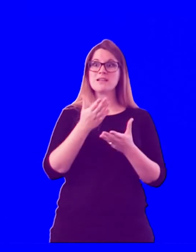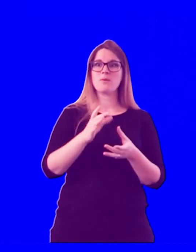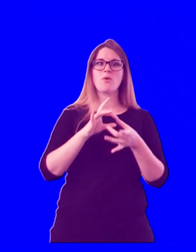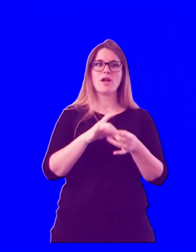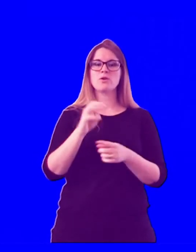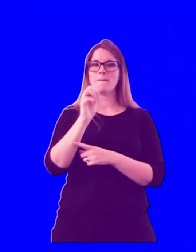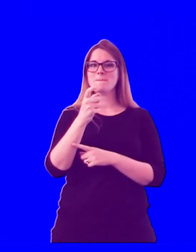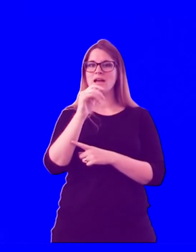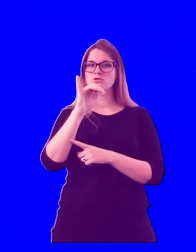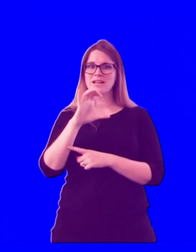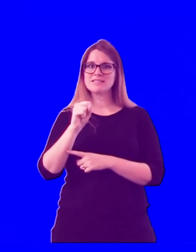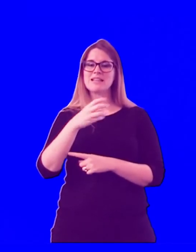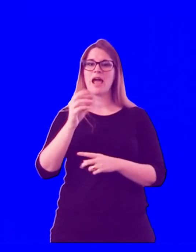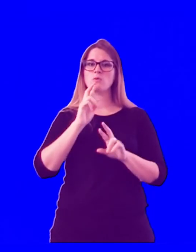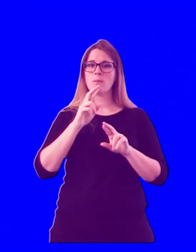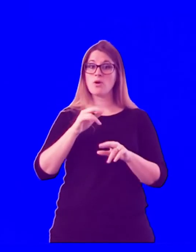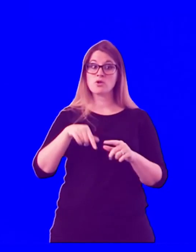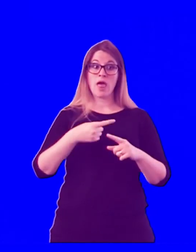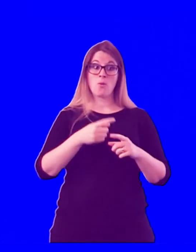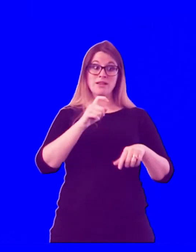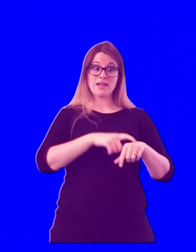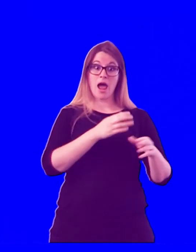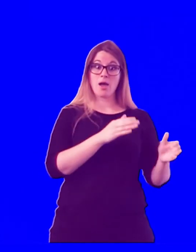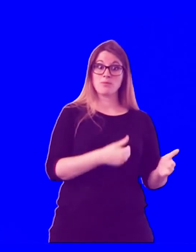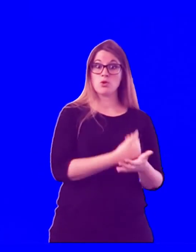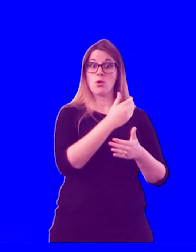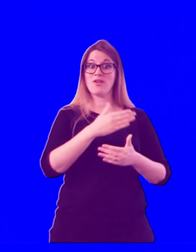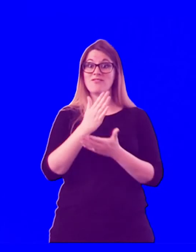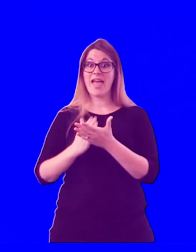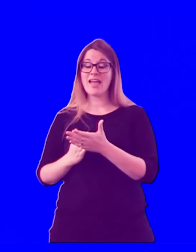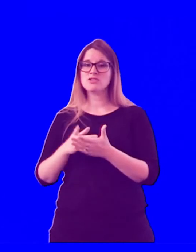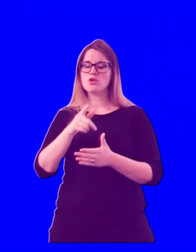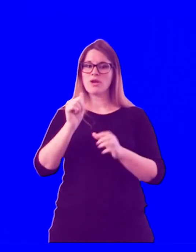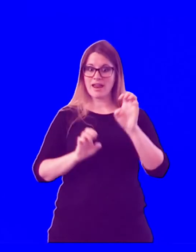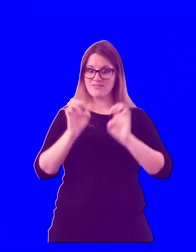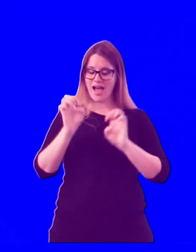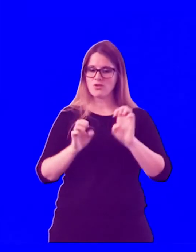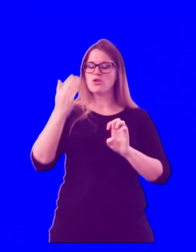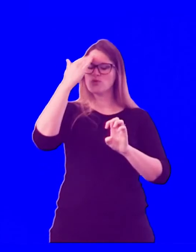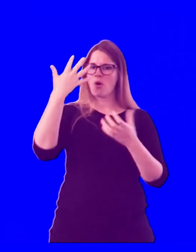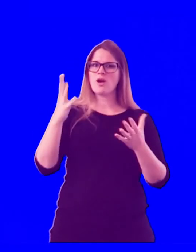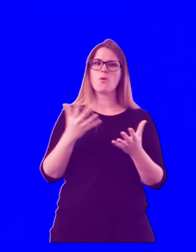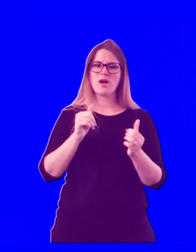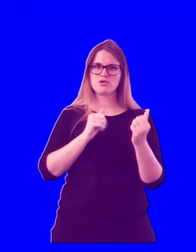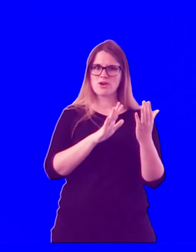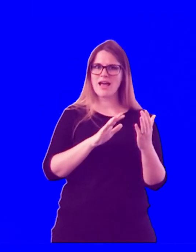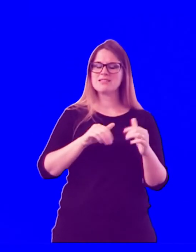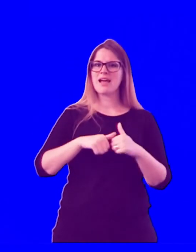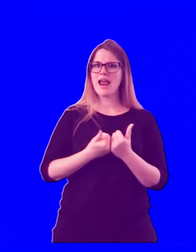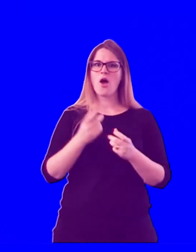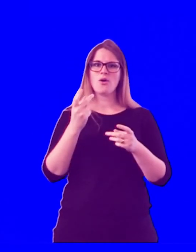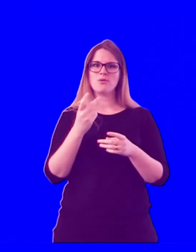incorporate metrics and reporting so that when you move on to the next stage, which is to evaluate your systems, you know what you need to address and